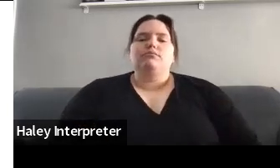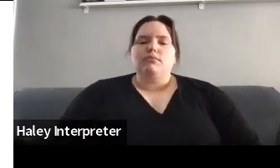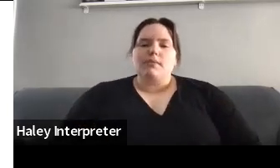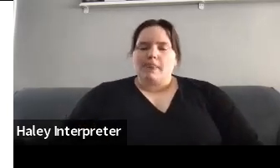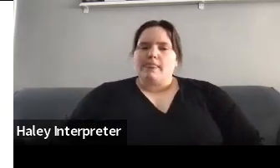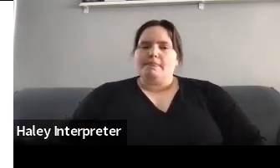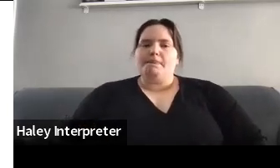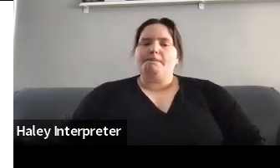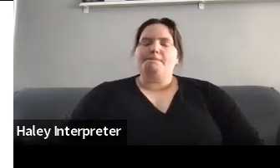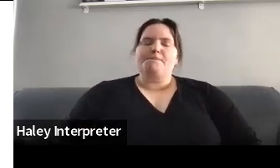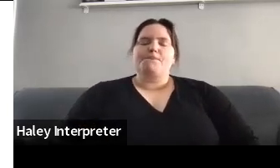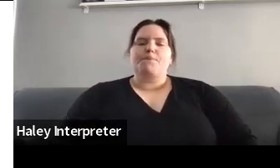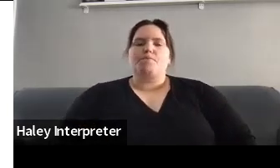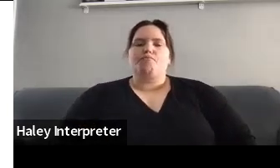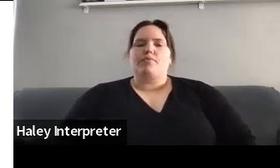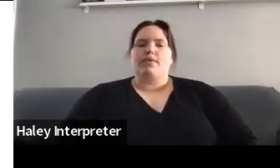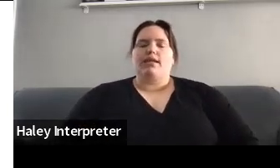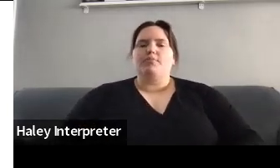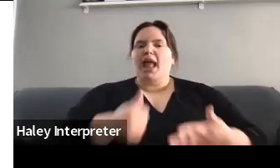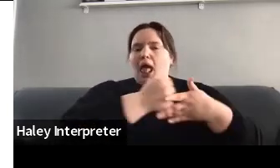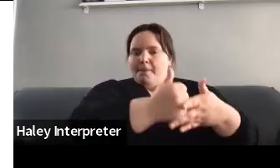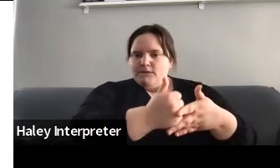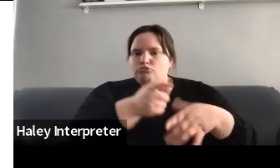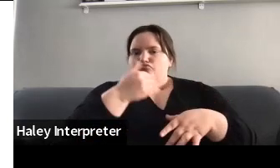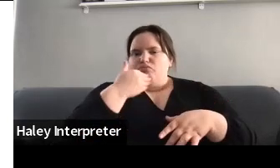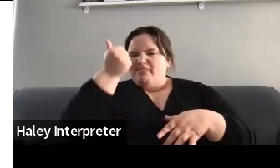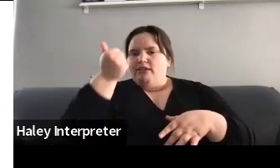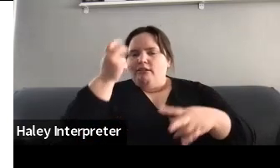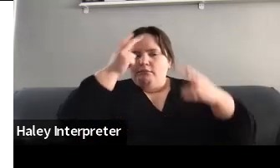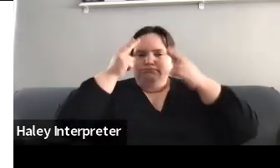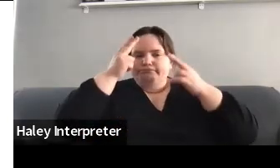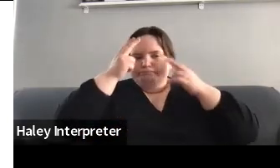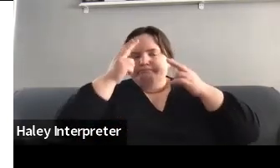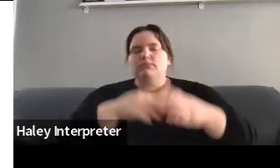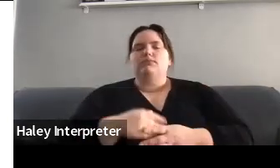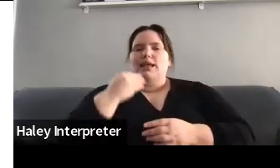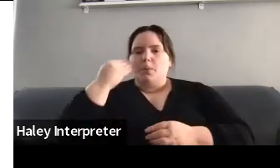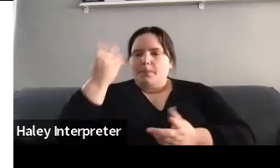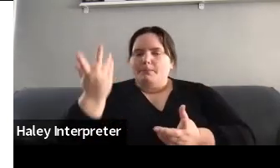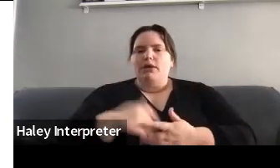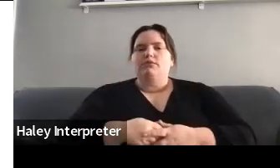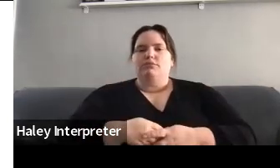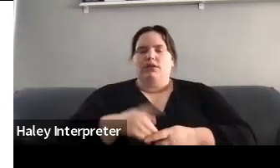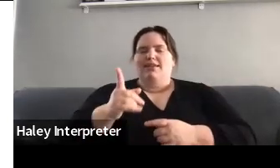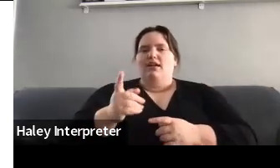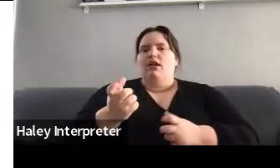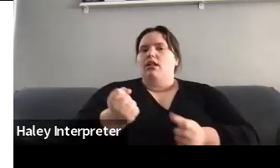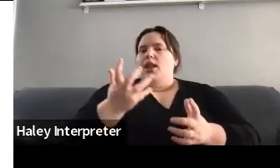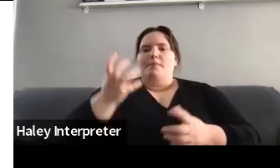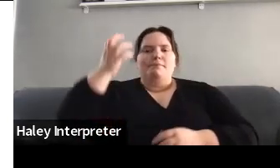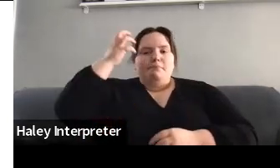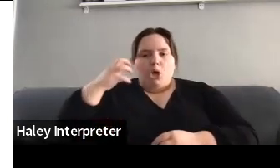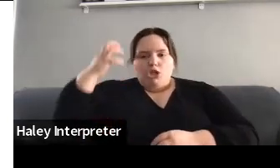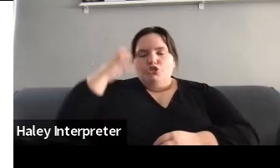do a better job grooming. So when we look at brushes and combs, there are